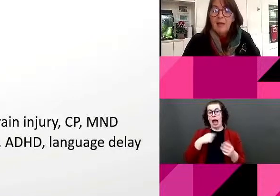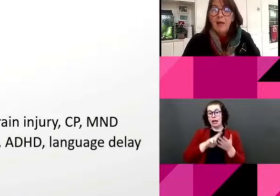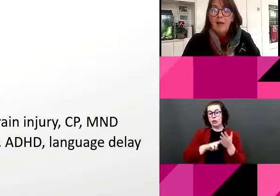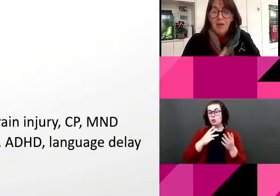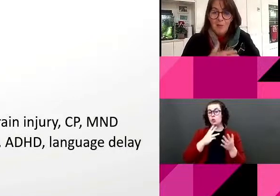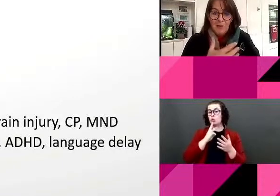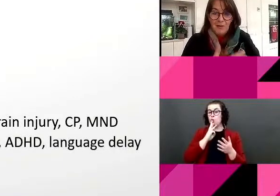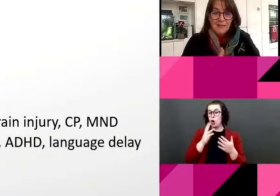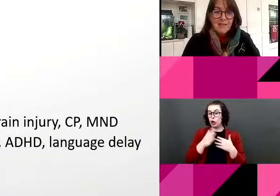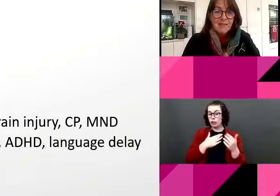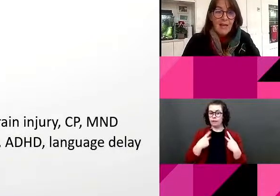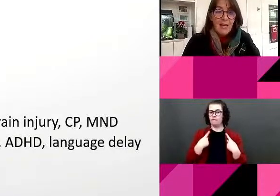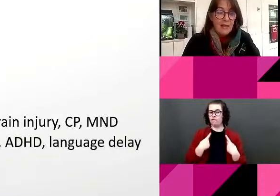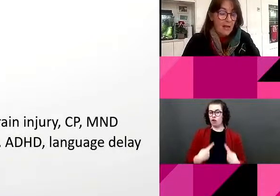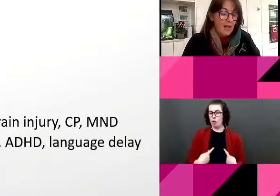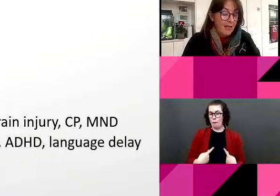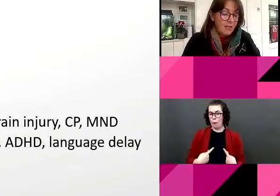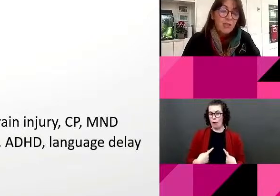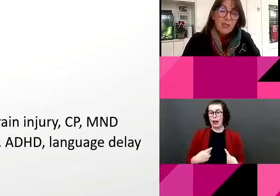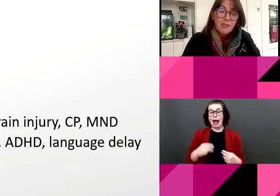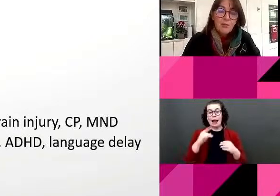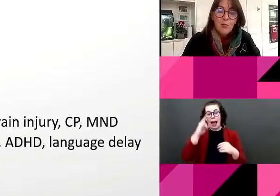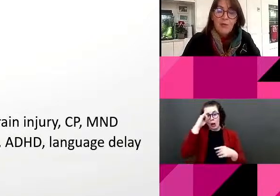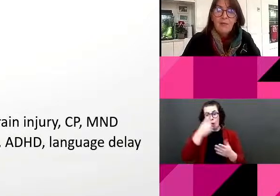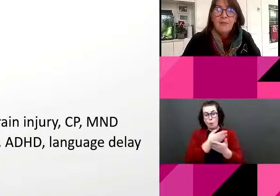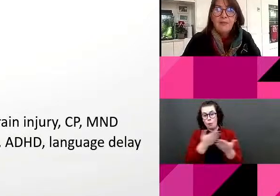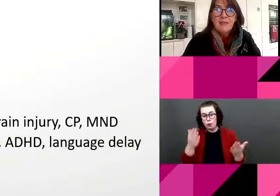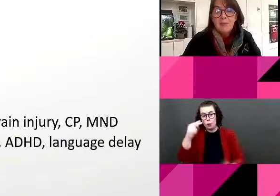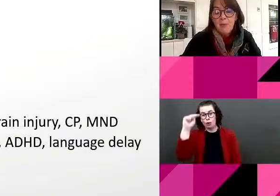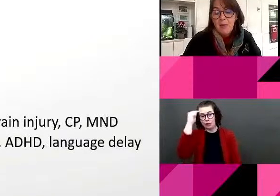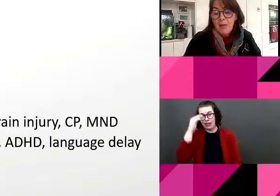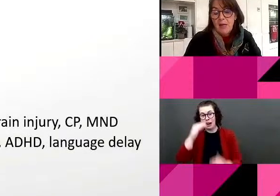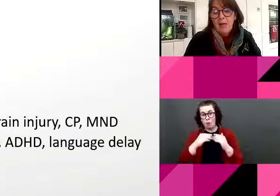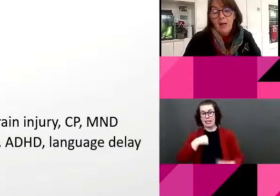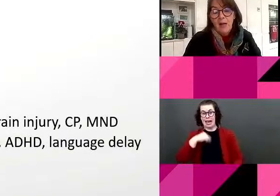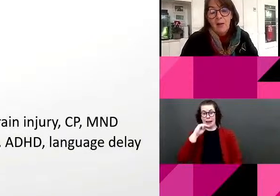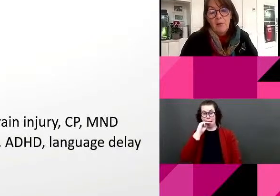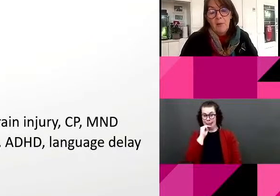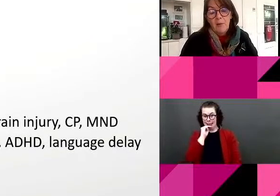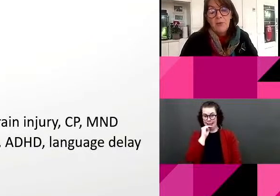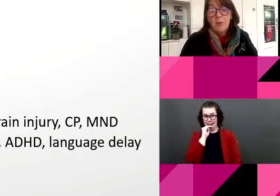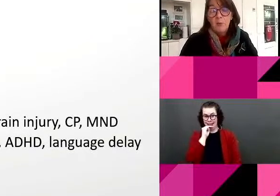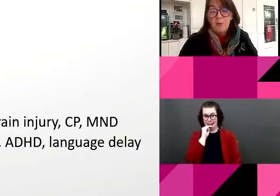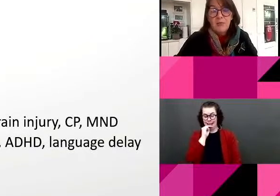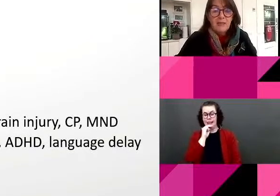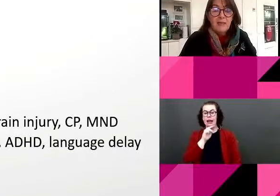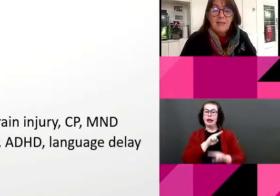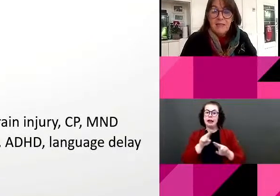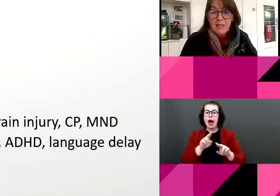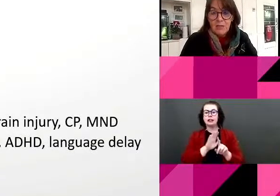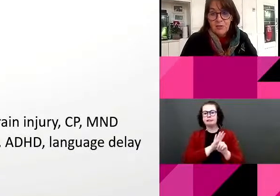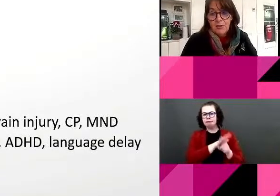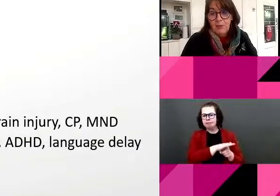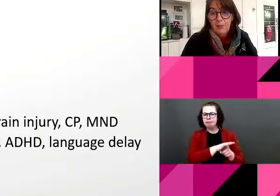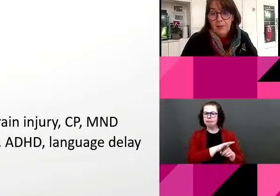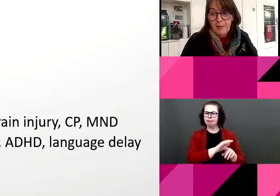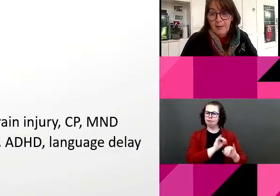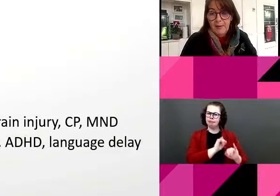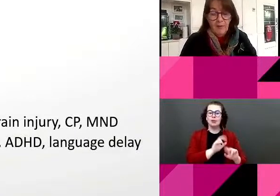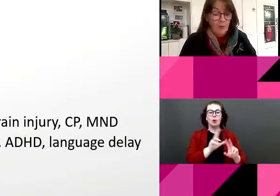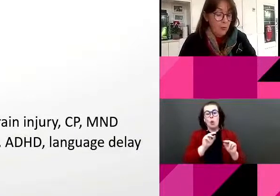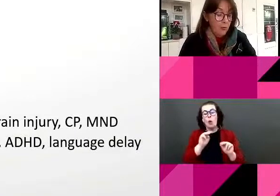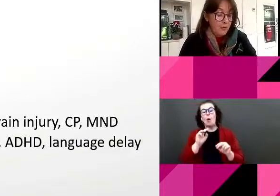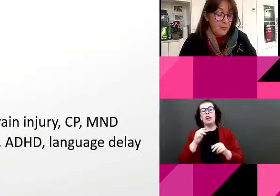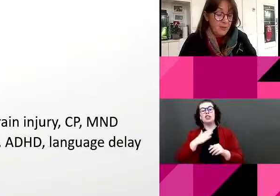translates here today. It's just a word that has been adopted in statute in